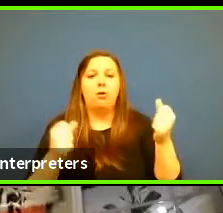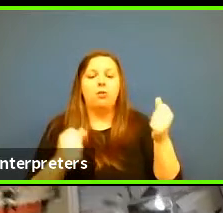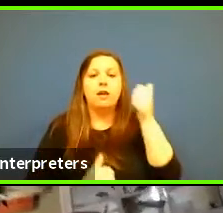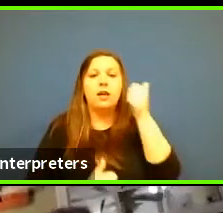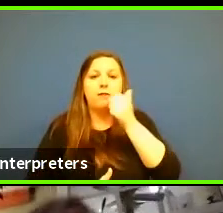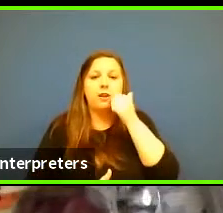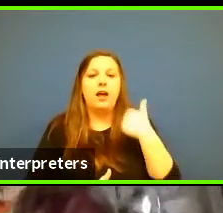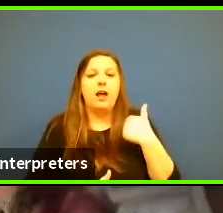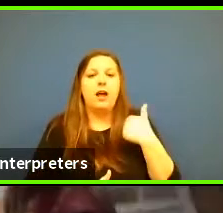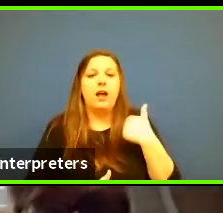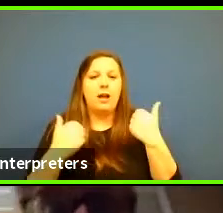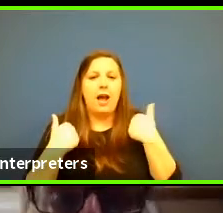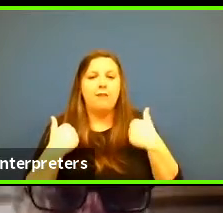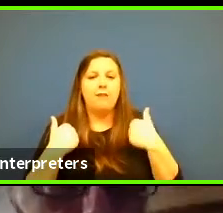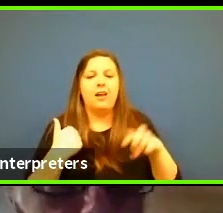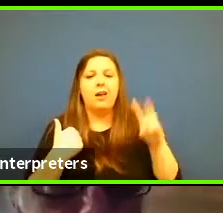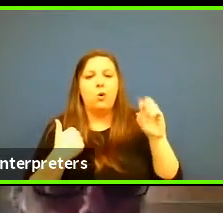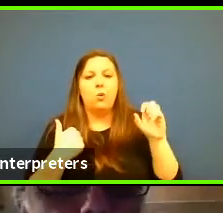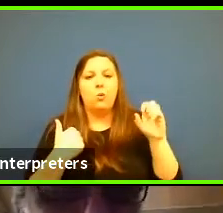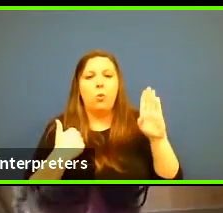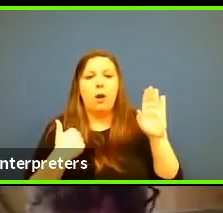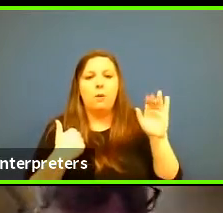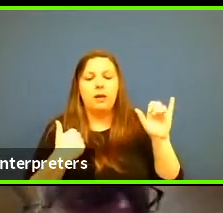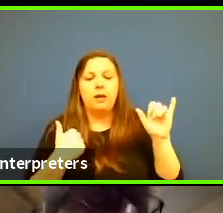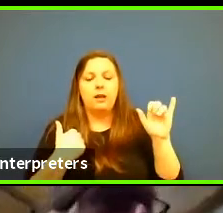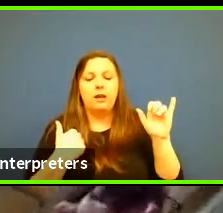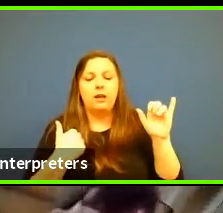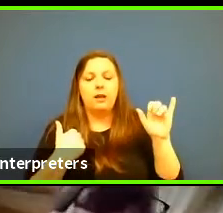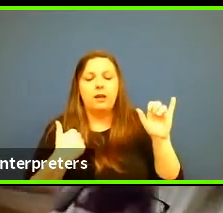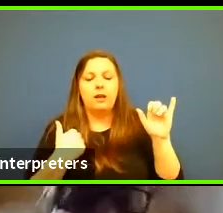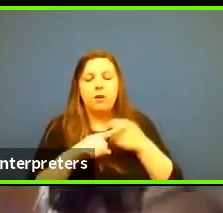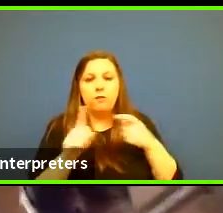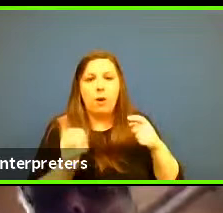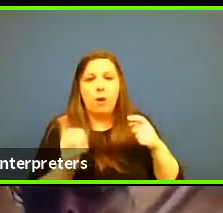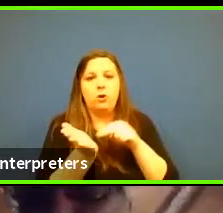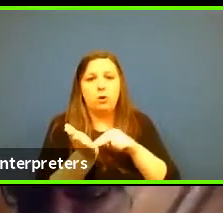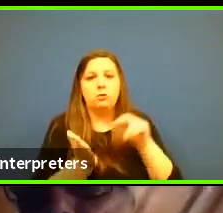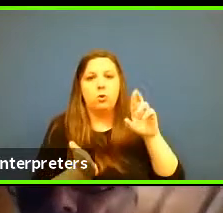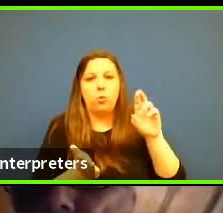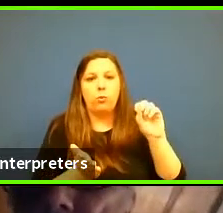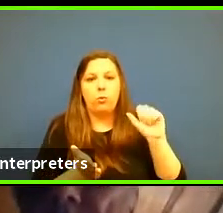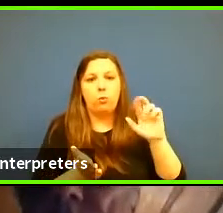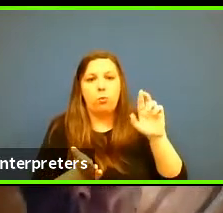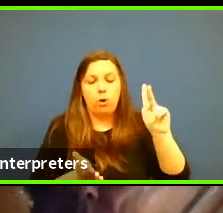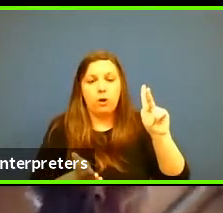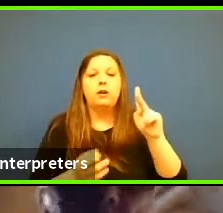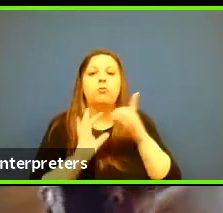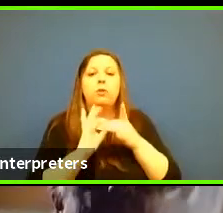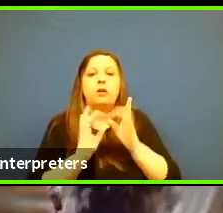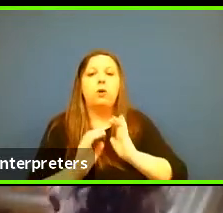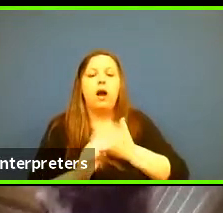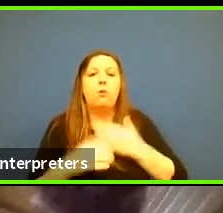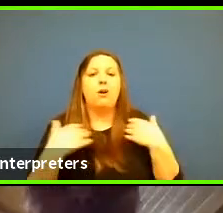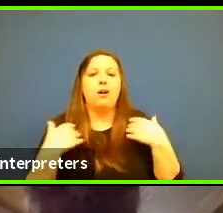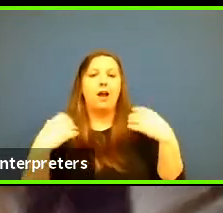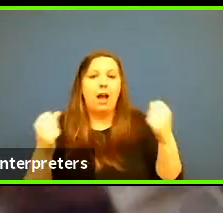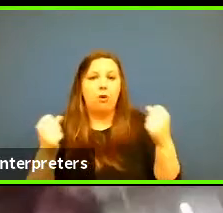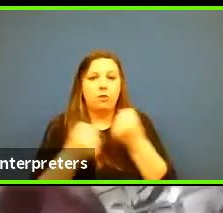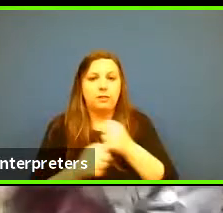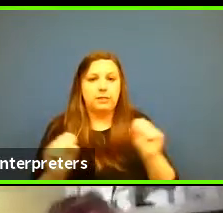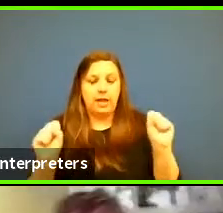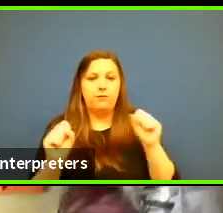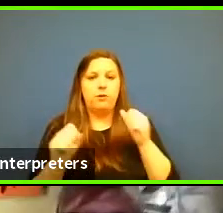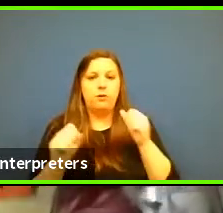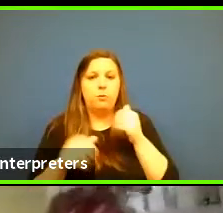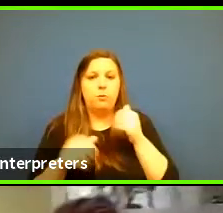by Nurse Amy Rourke on our health and safety procedures that we will be using in our schools. There's a reopening guidebook